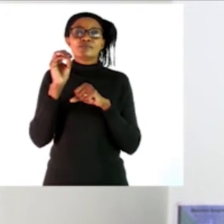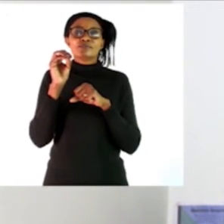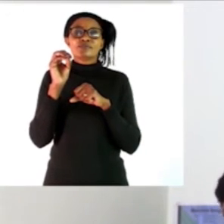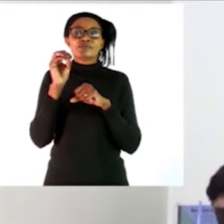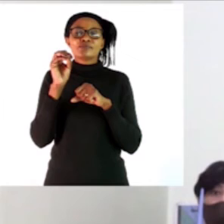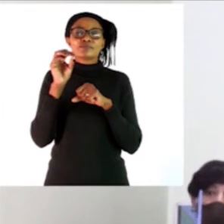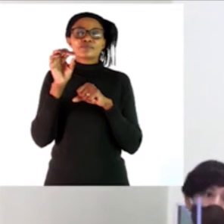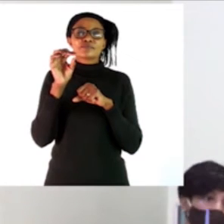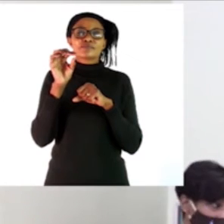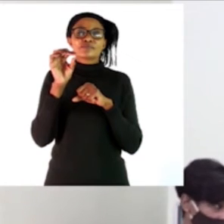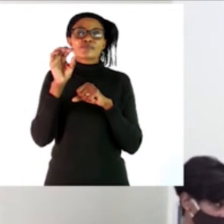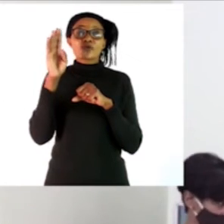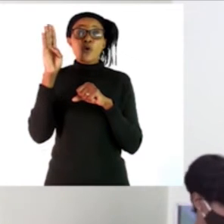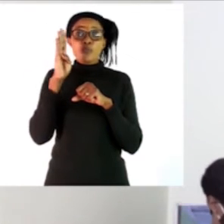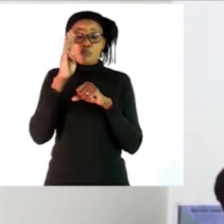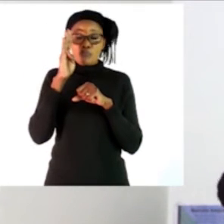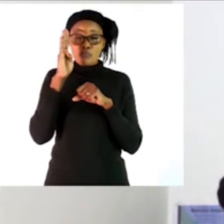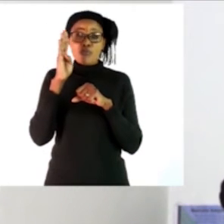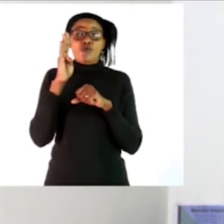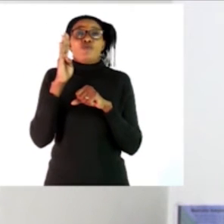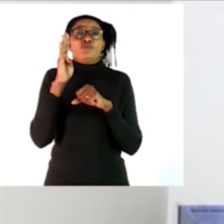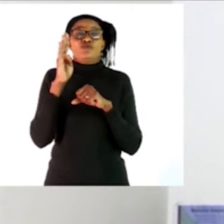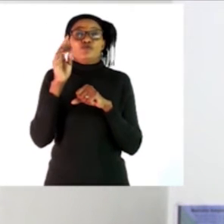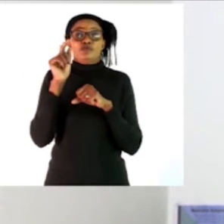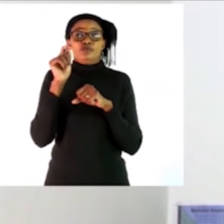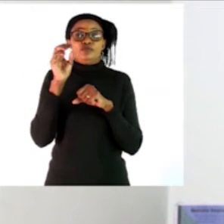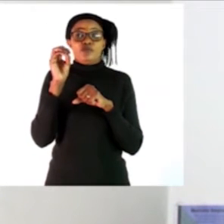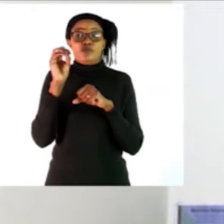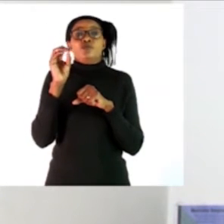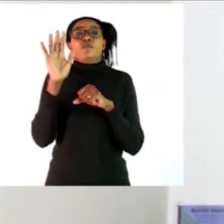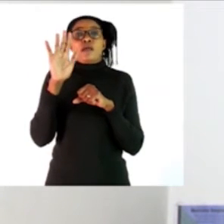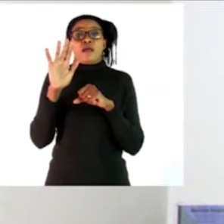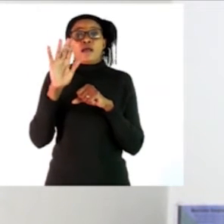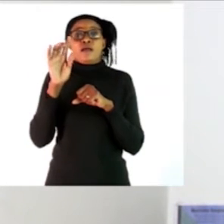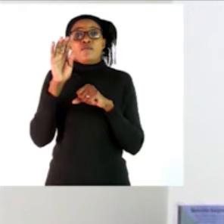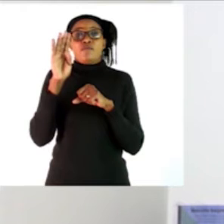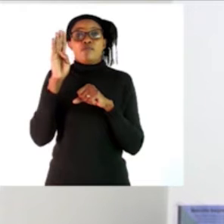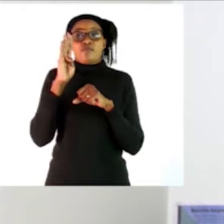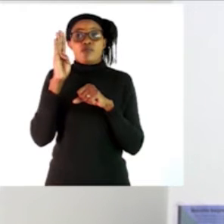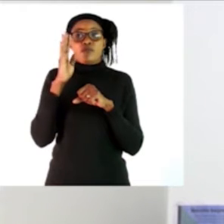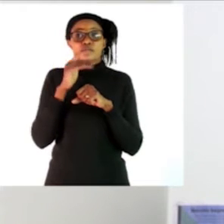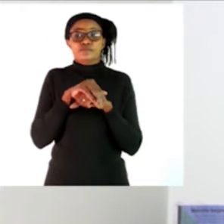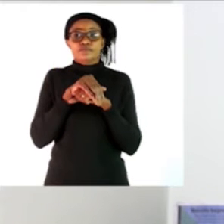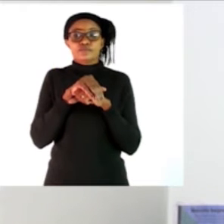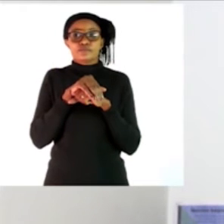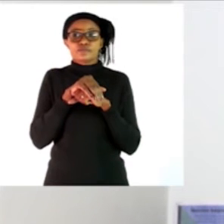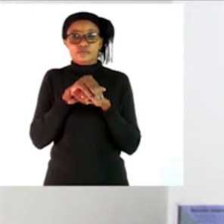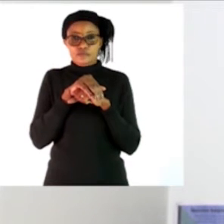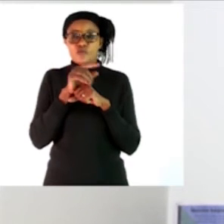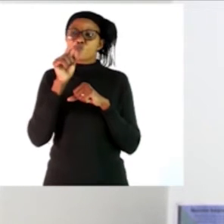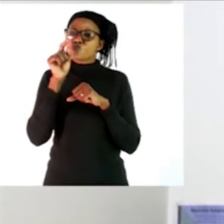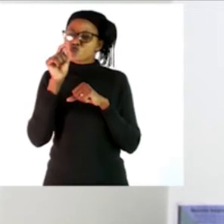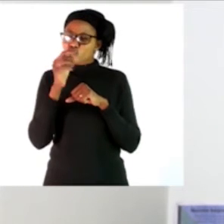the color blue. So, where do I see all the words to?